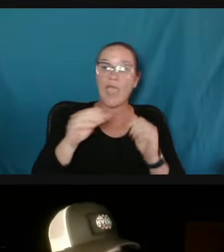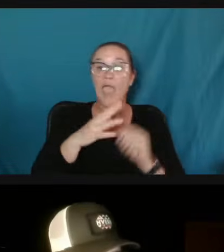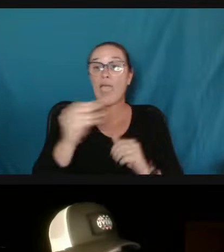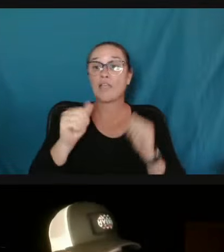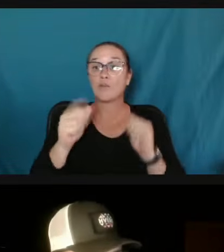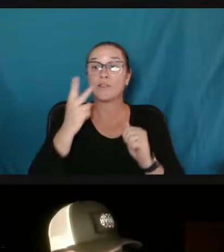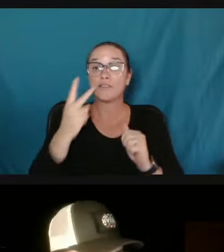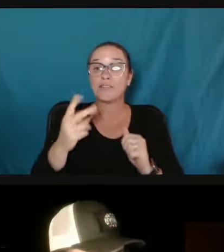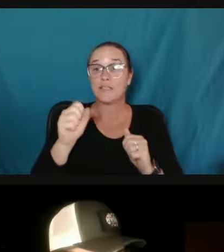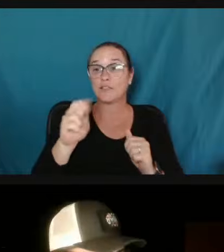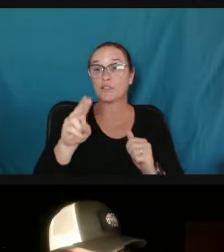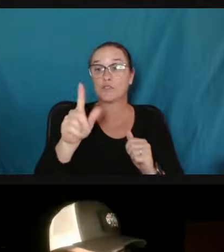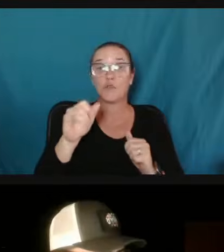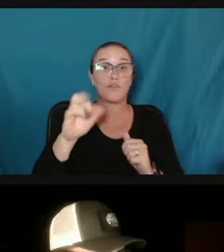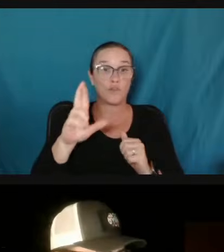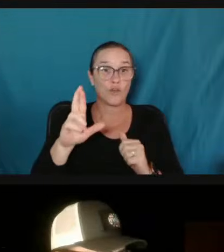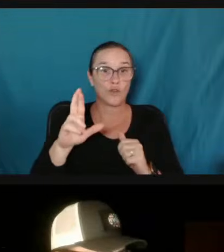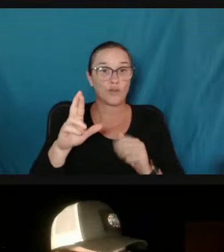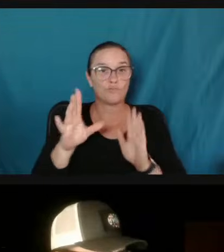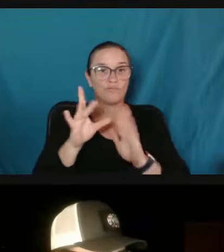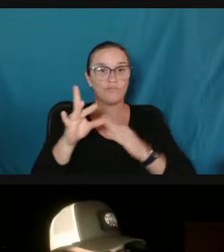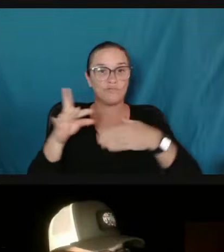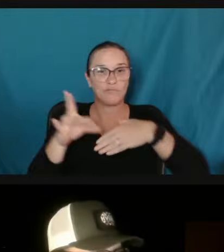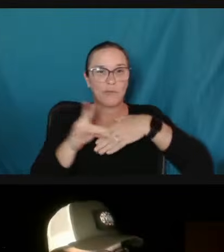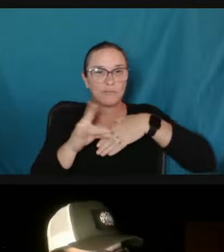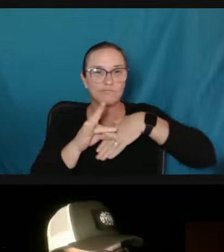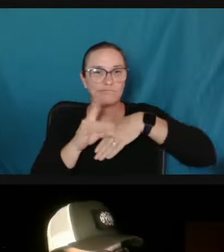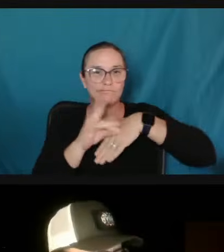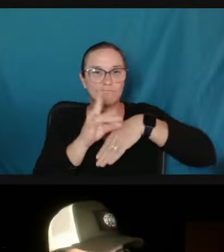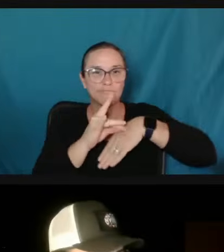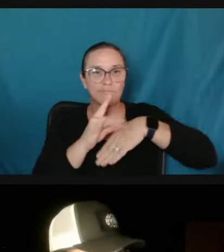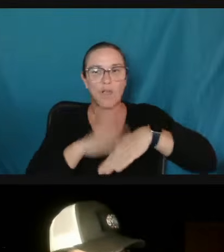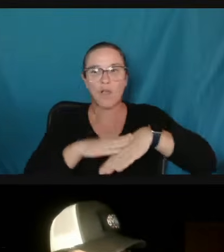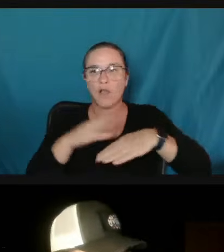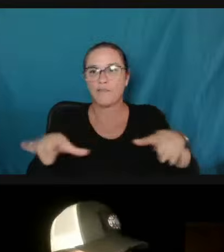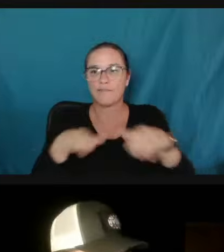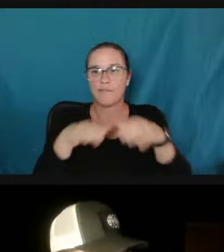vents, which is part of the degassing process as well.